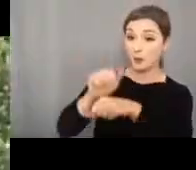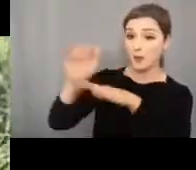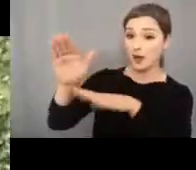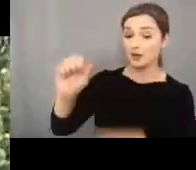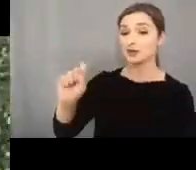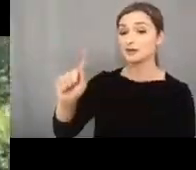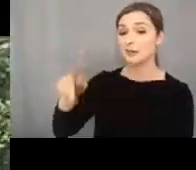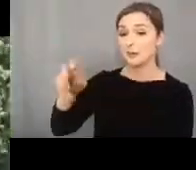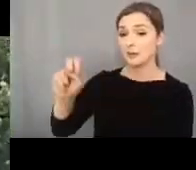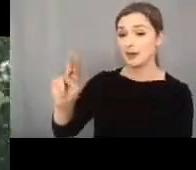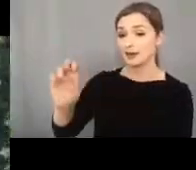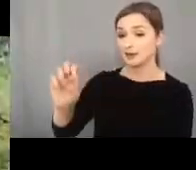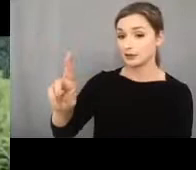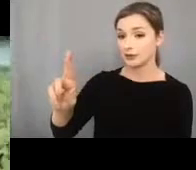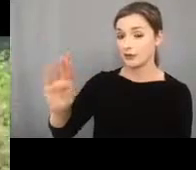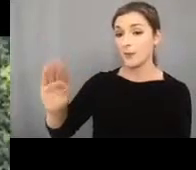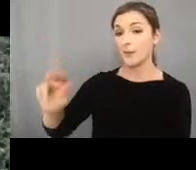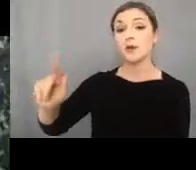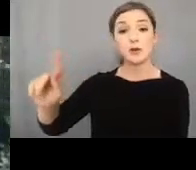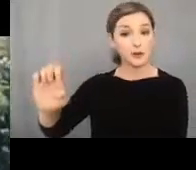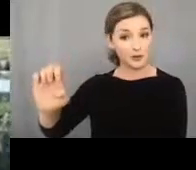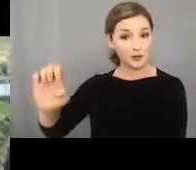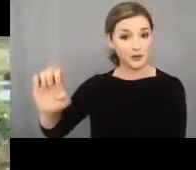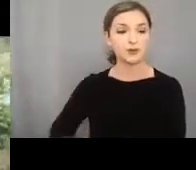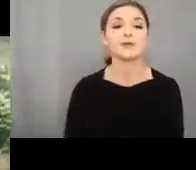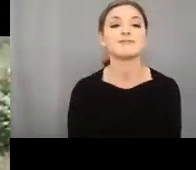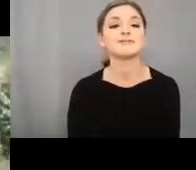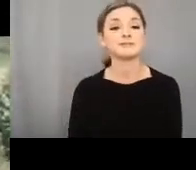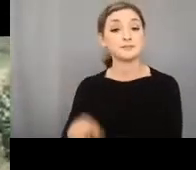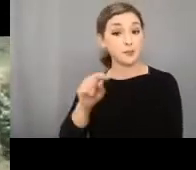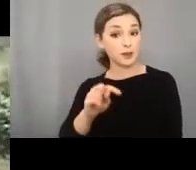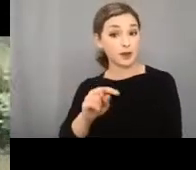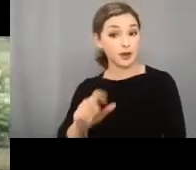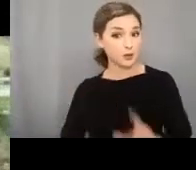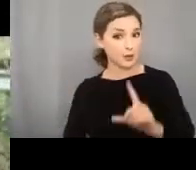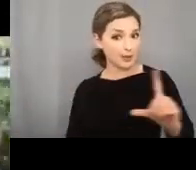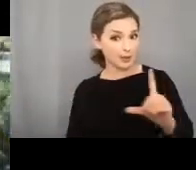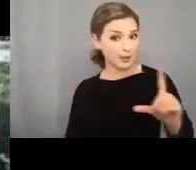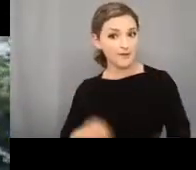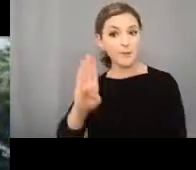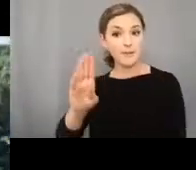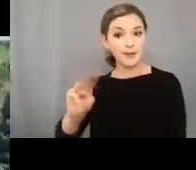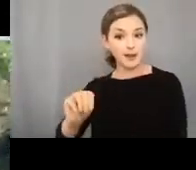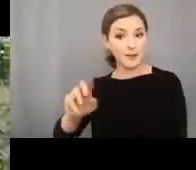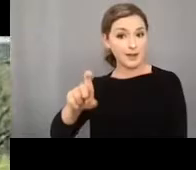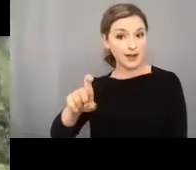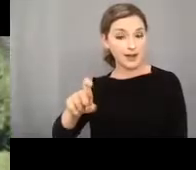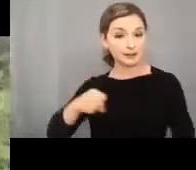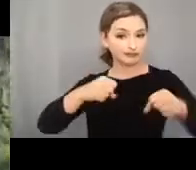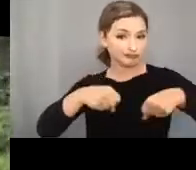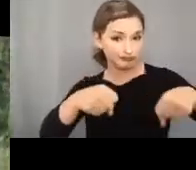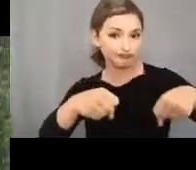the left is the BMX track. You can see some cyclists over there.